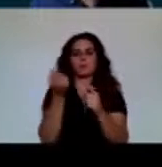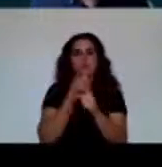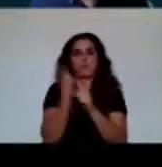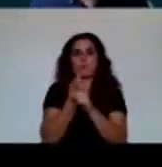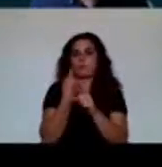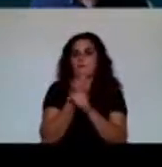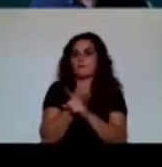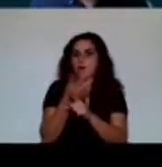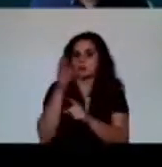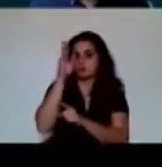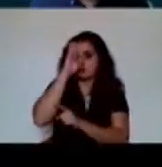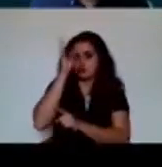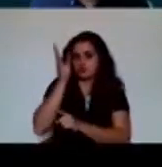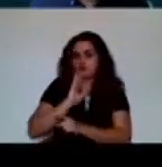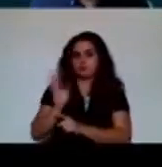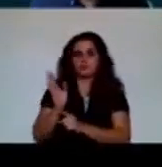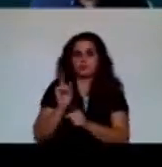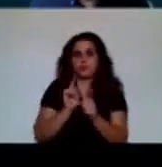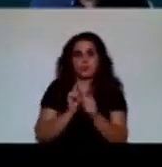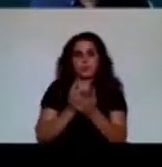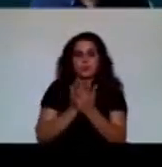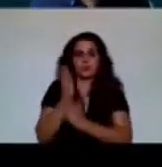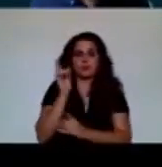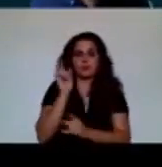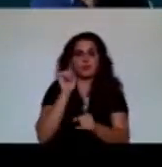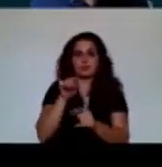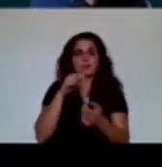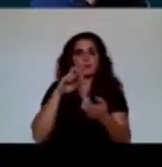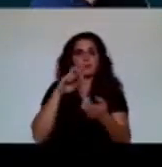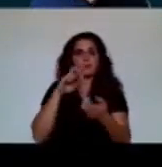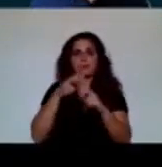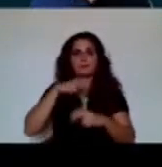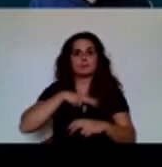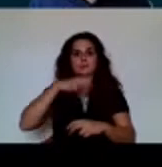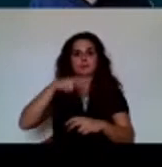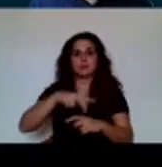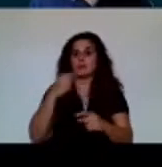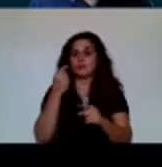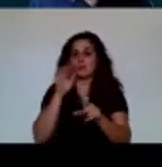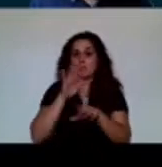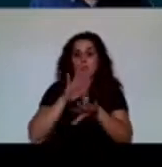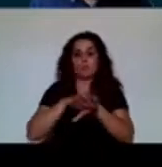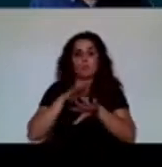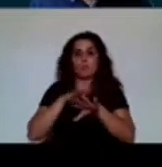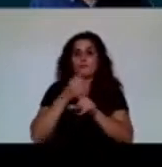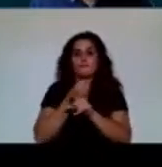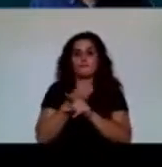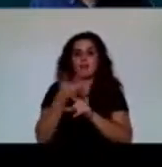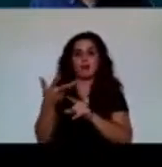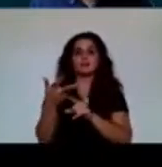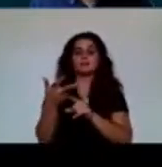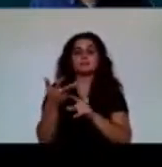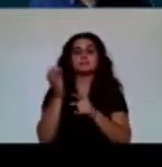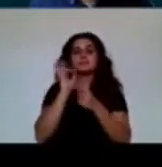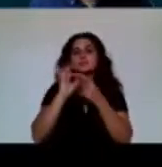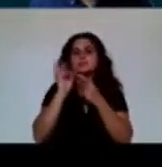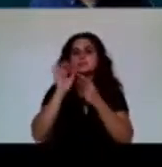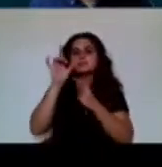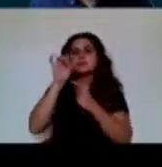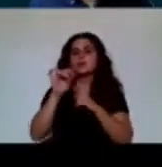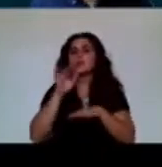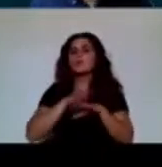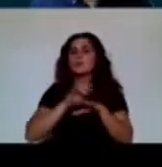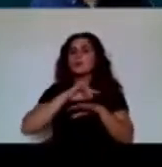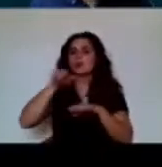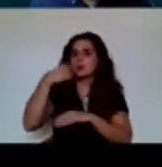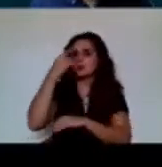this is still an issue in Portugal for many reasons, but specifically because we know